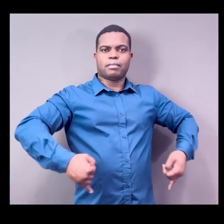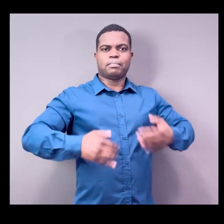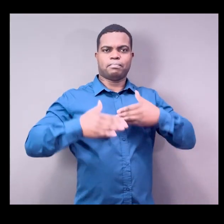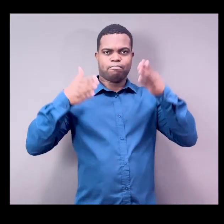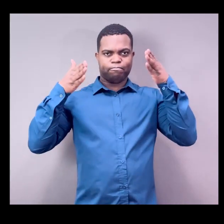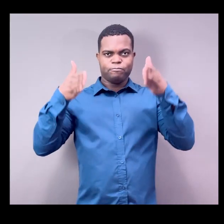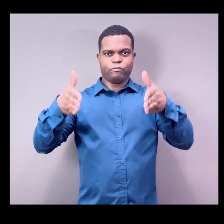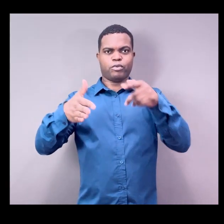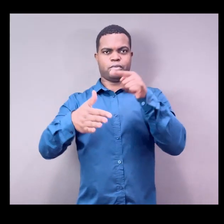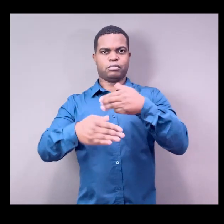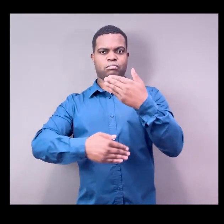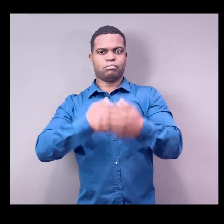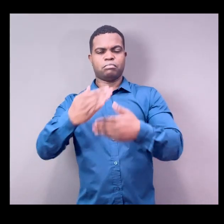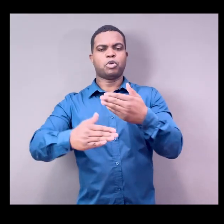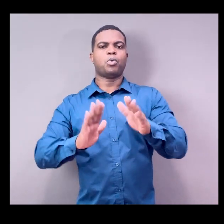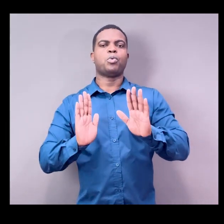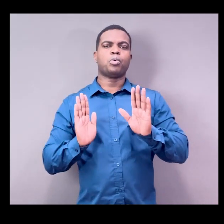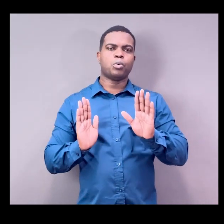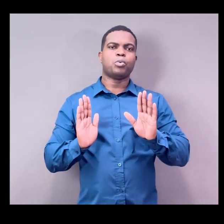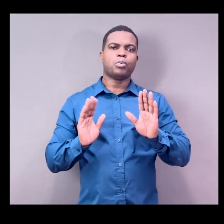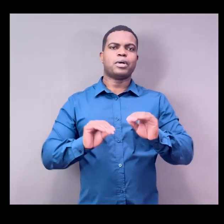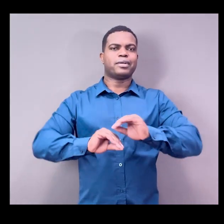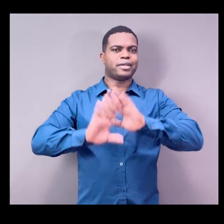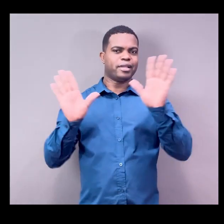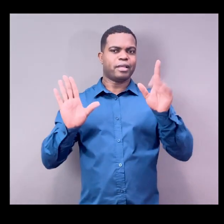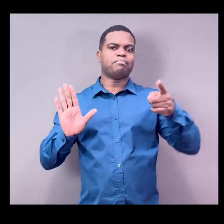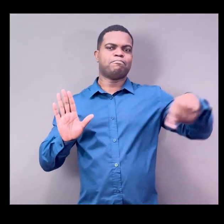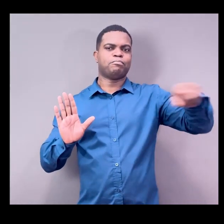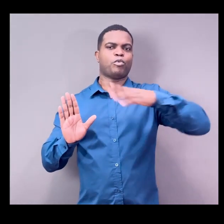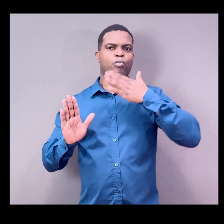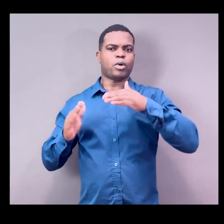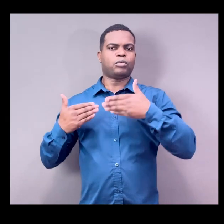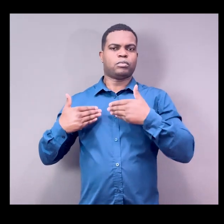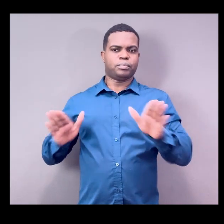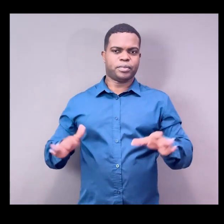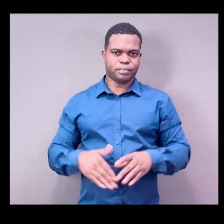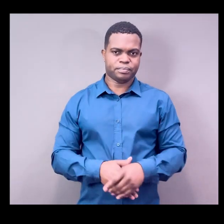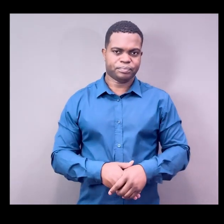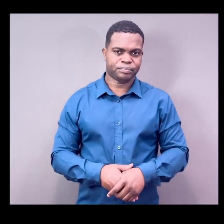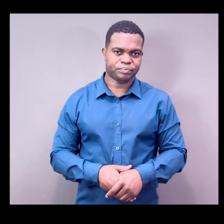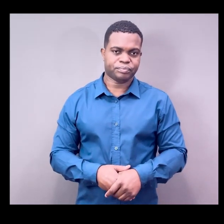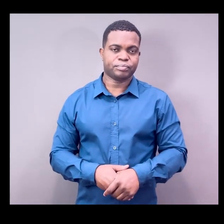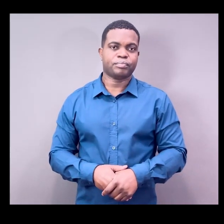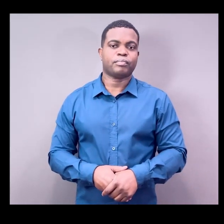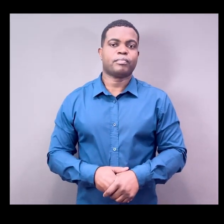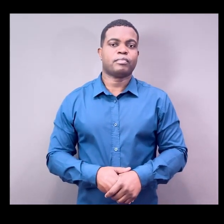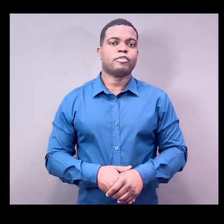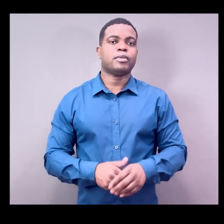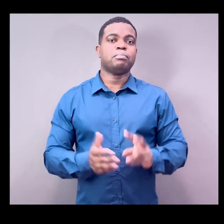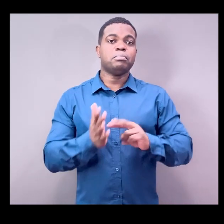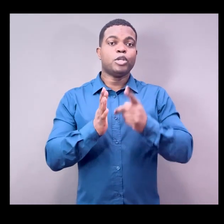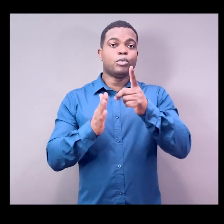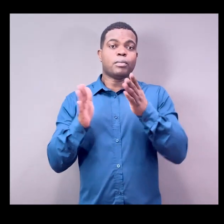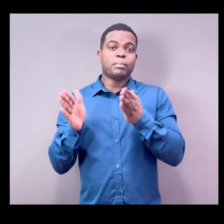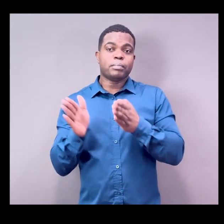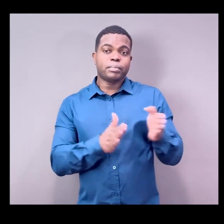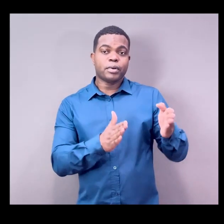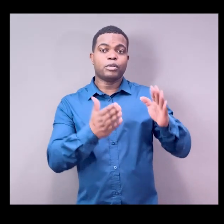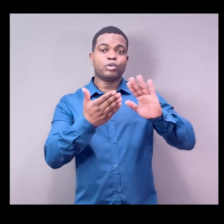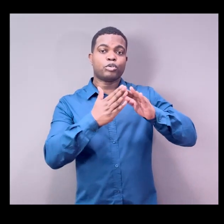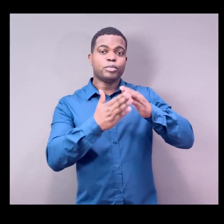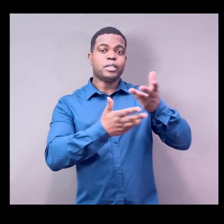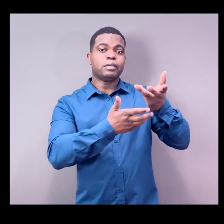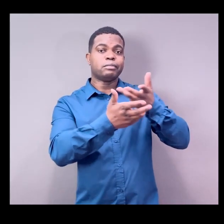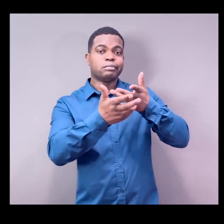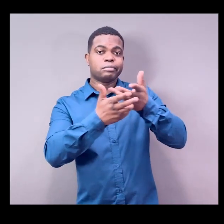similar engagement that is dragging for your attention. So the same thing you can do when you are trying to plan for your community